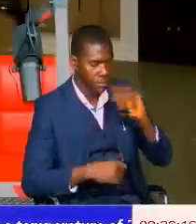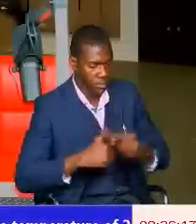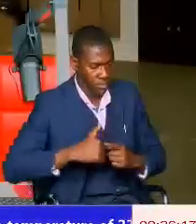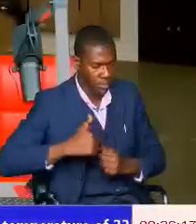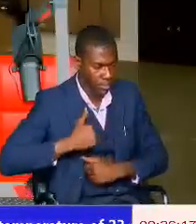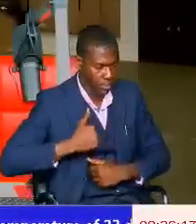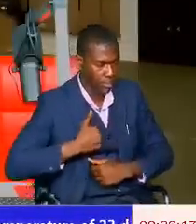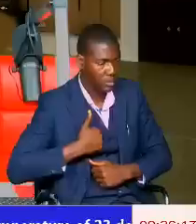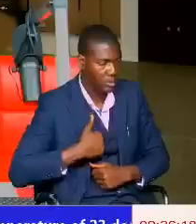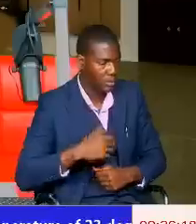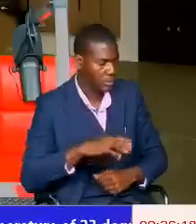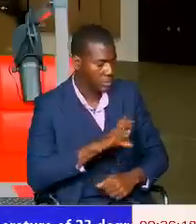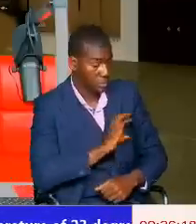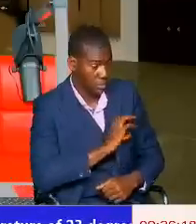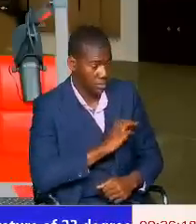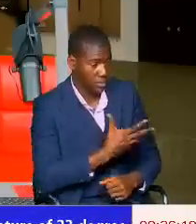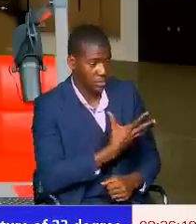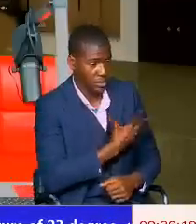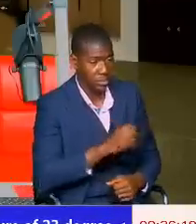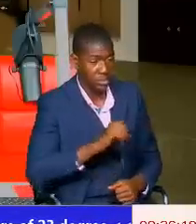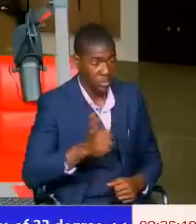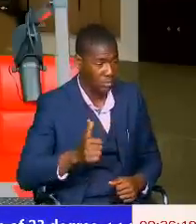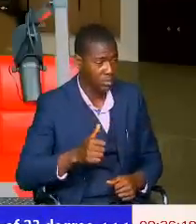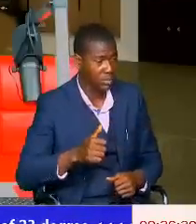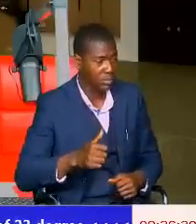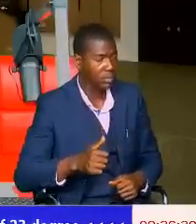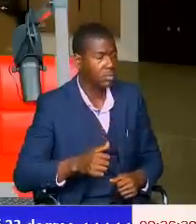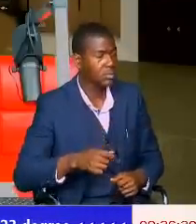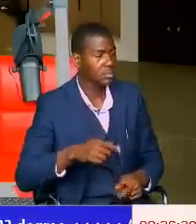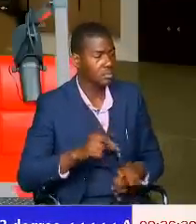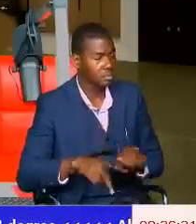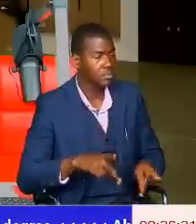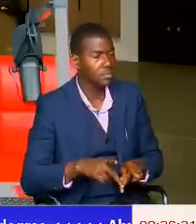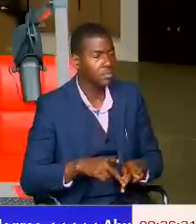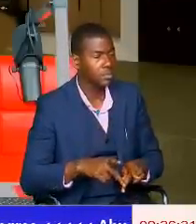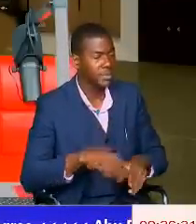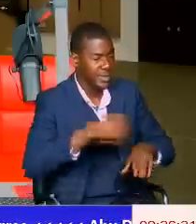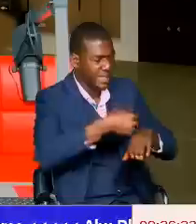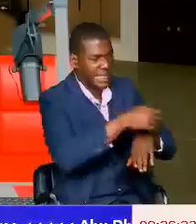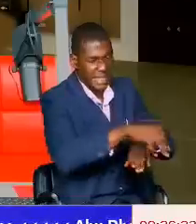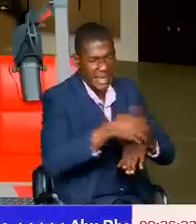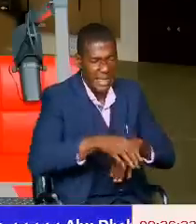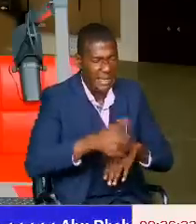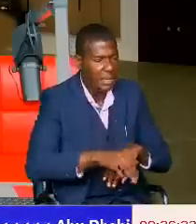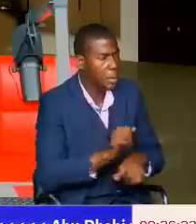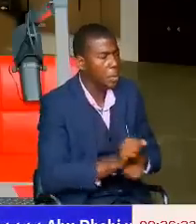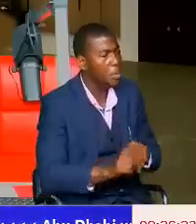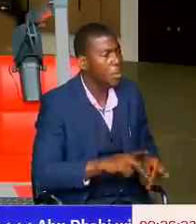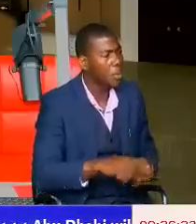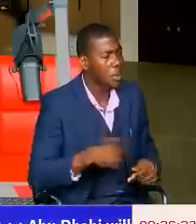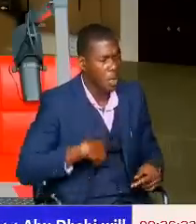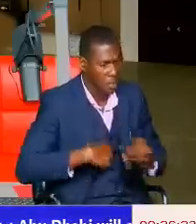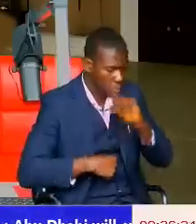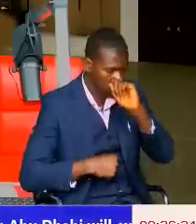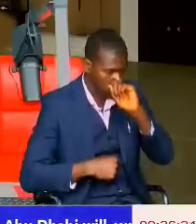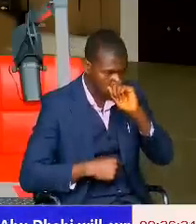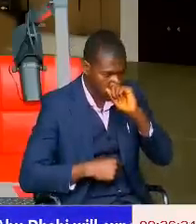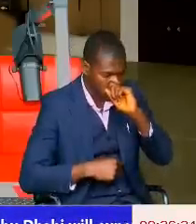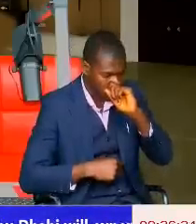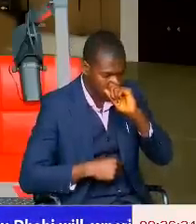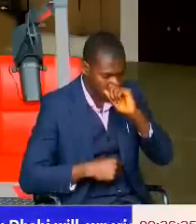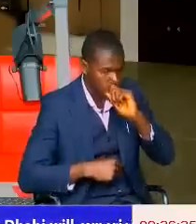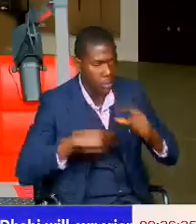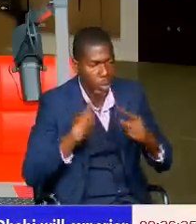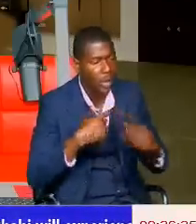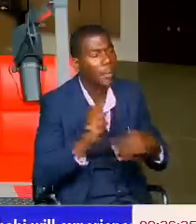Not only military, plus police and other uniform work. Plus police and all the uniform works. We don't talk about kidnappers. They talk about